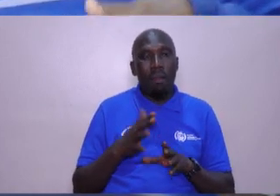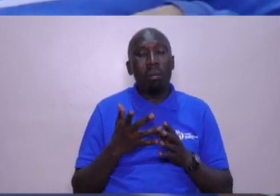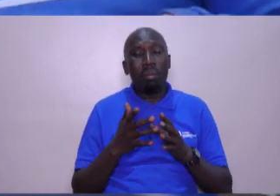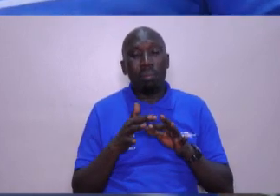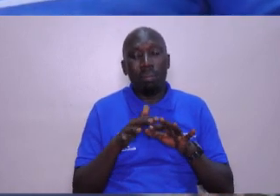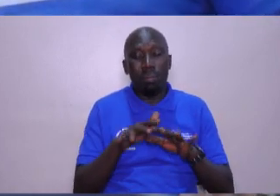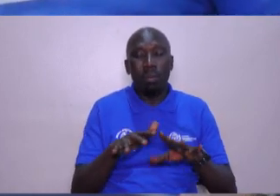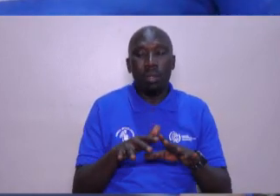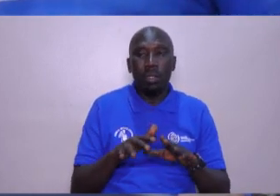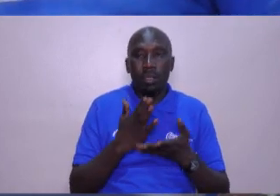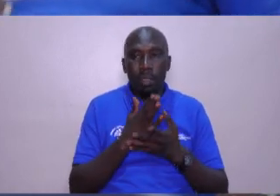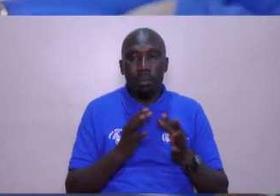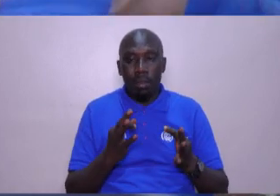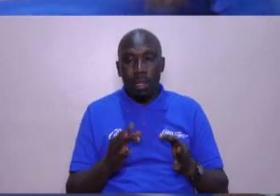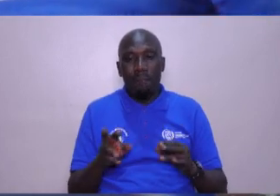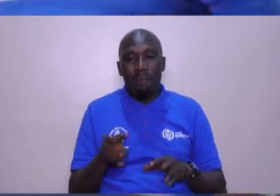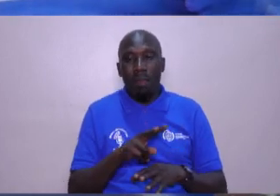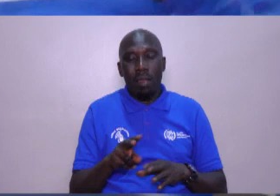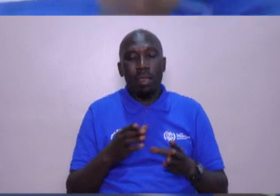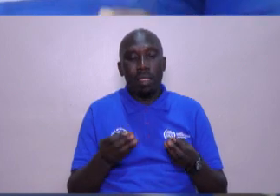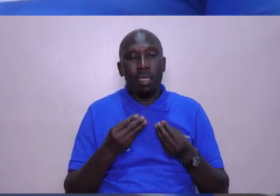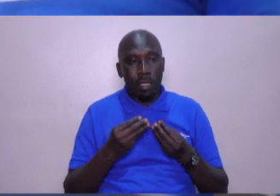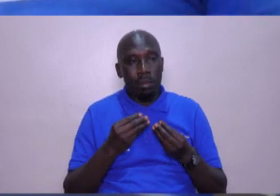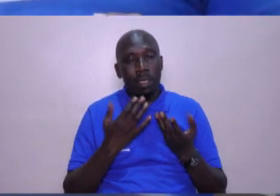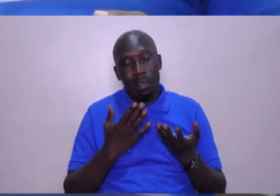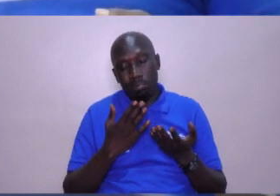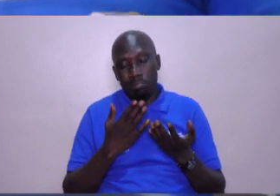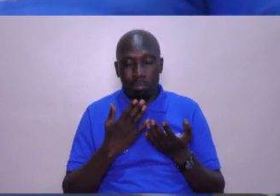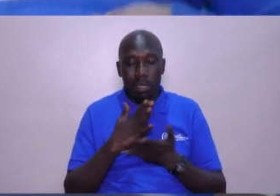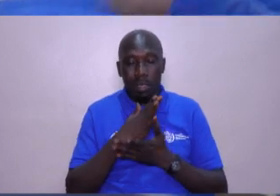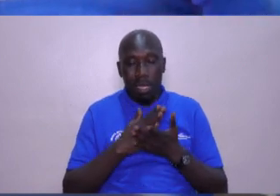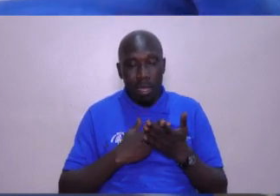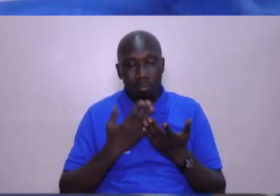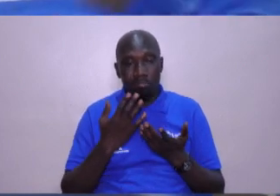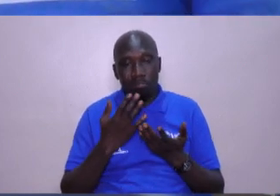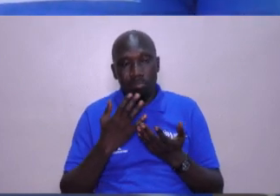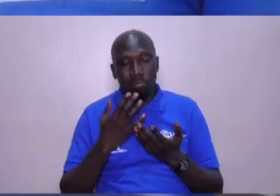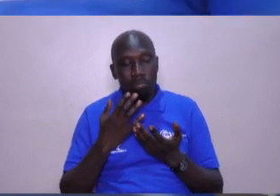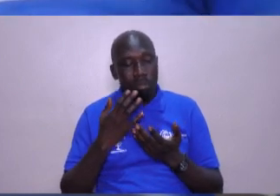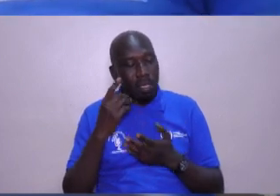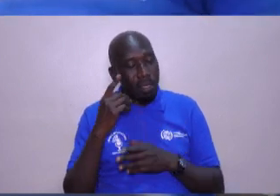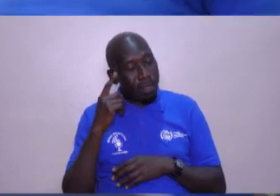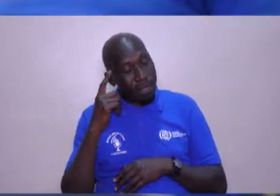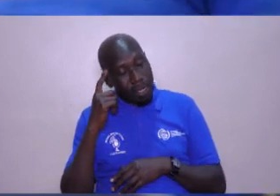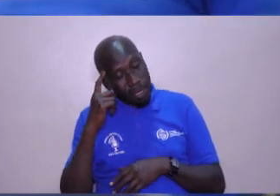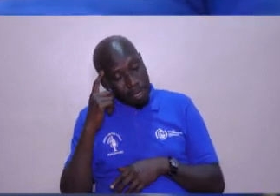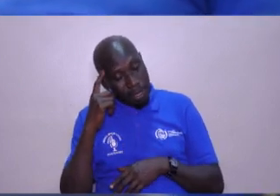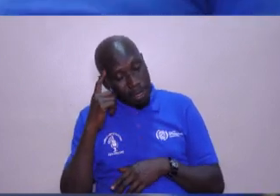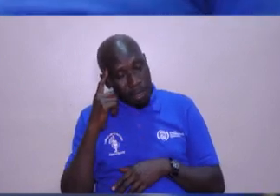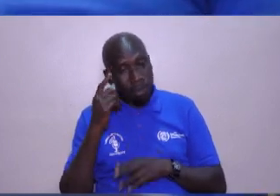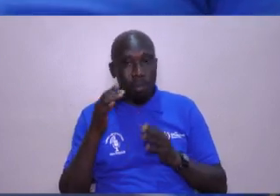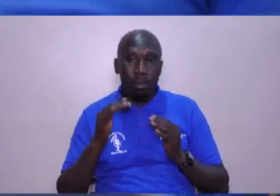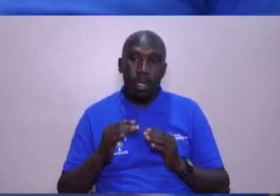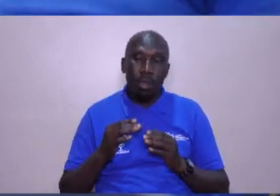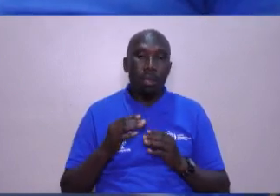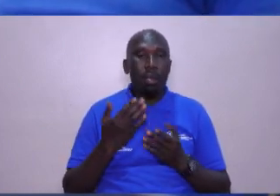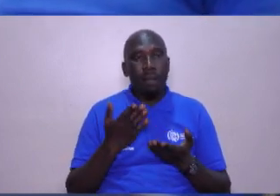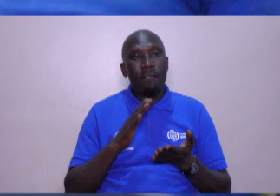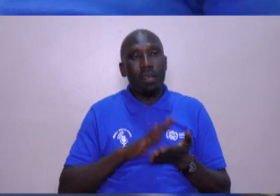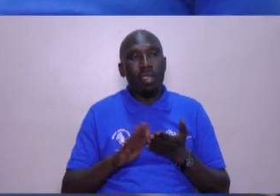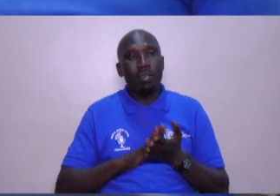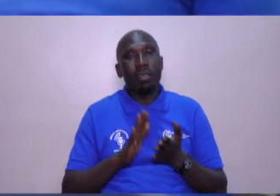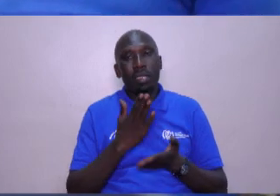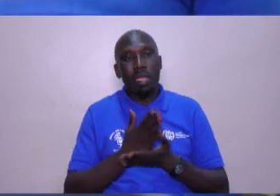something like that, it gives me independence and to access. So now, okay, forgive some of